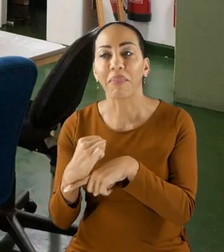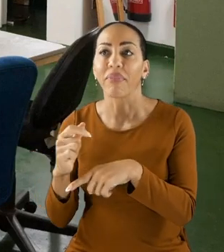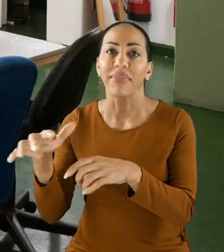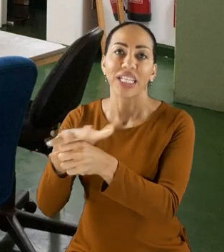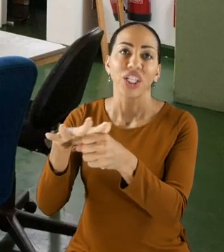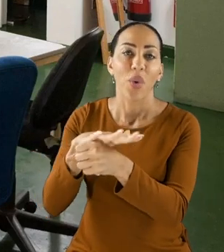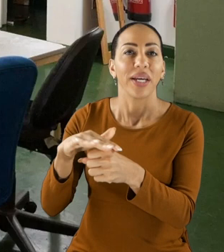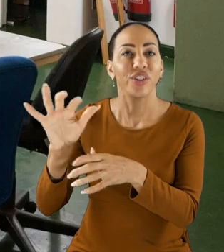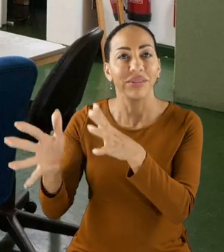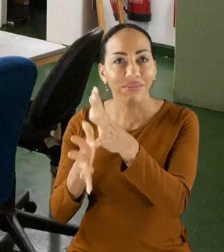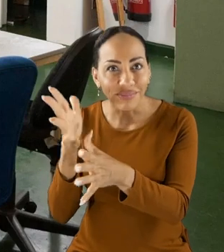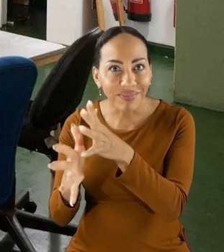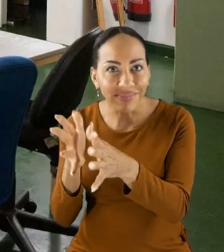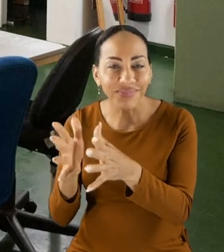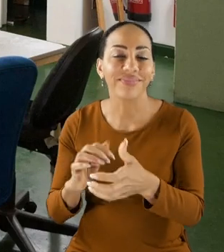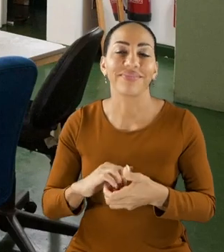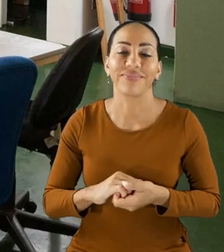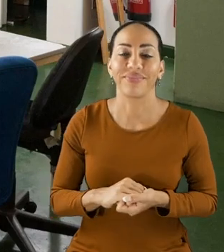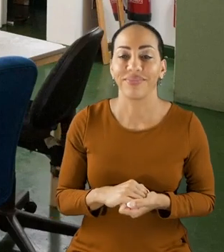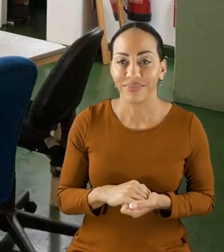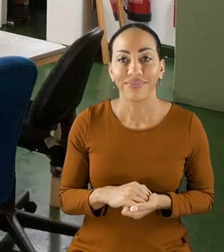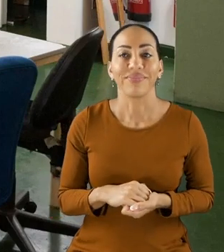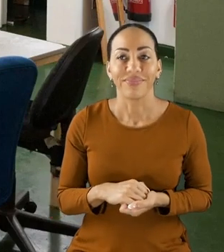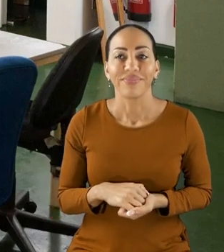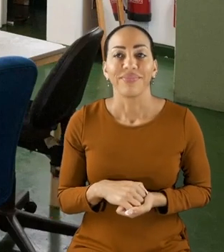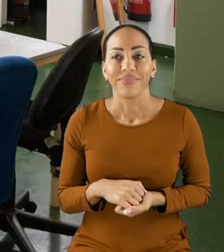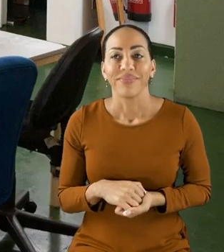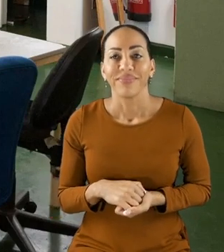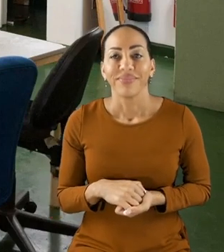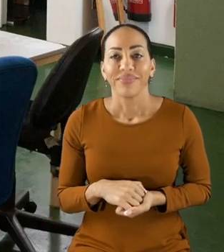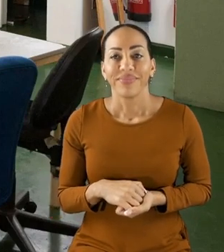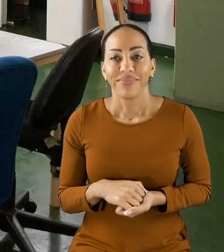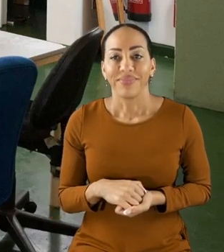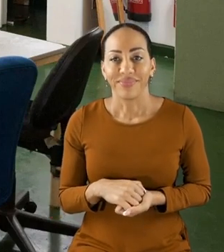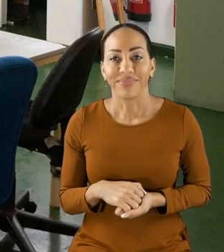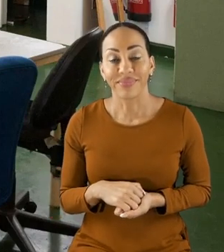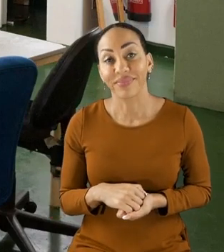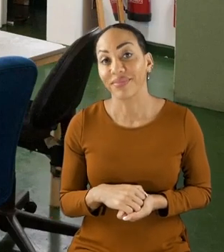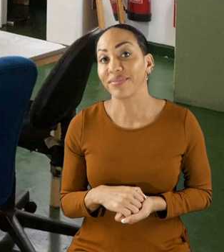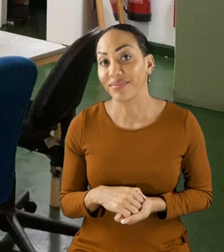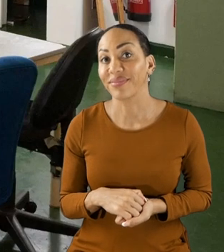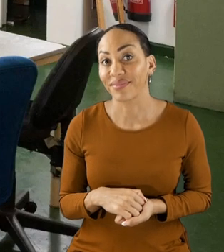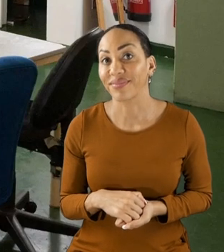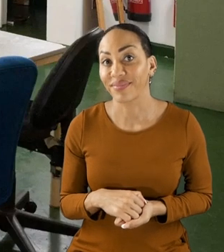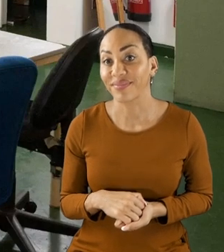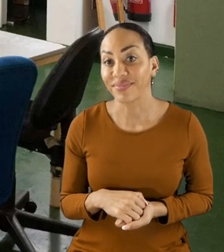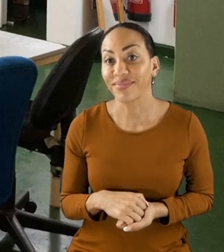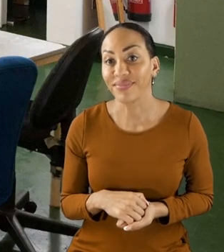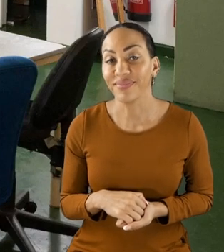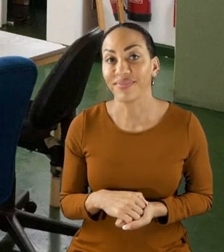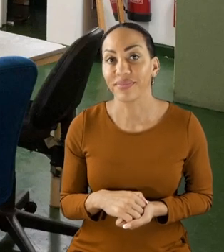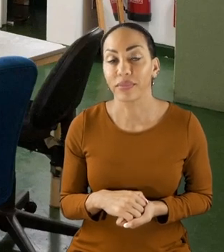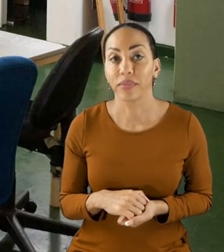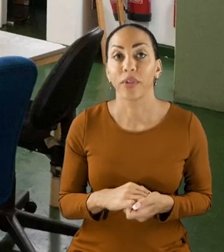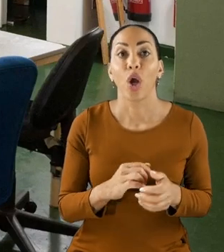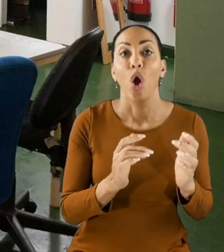Mm. Yeah, I mean, it would be also useful to think about how this might be in an online sense, how people